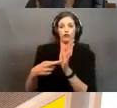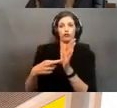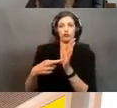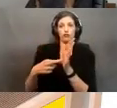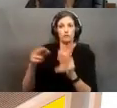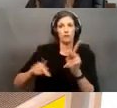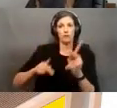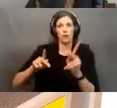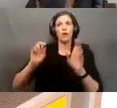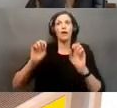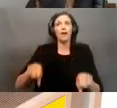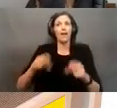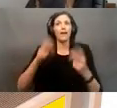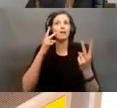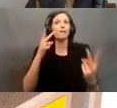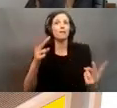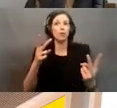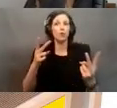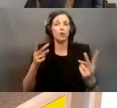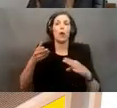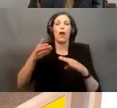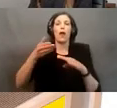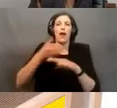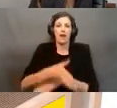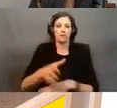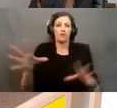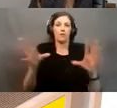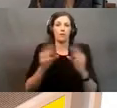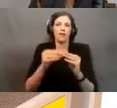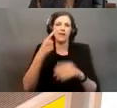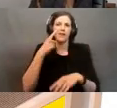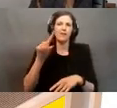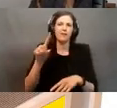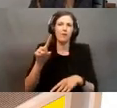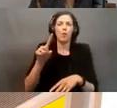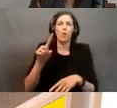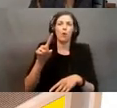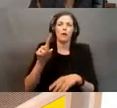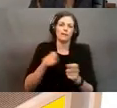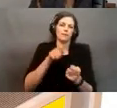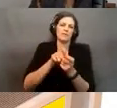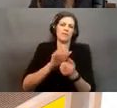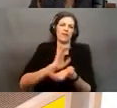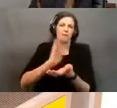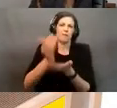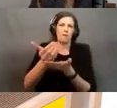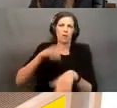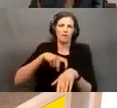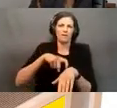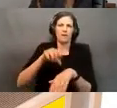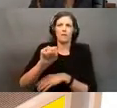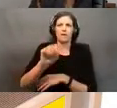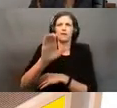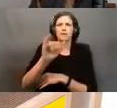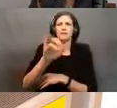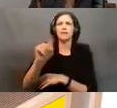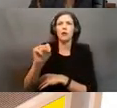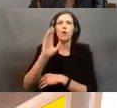to view it after the meeting for a period of time. Scarrett will have it on